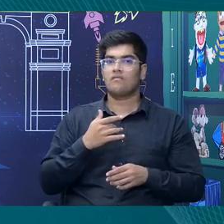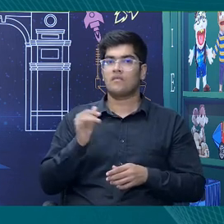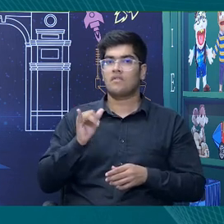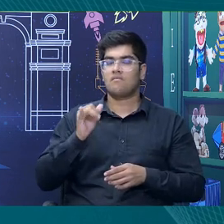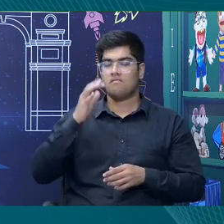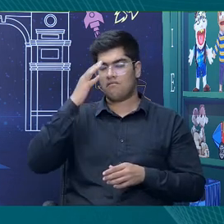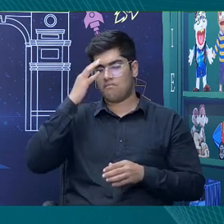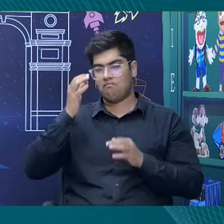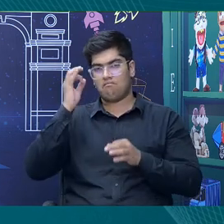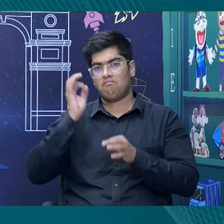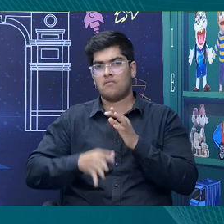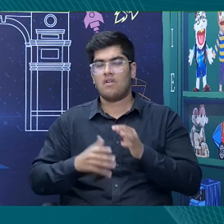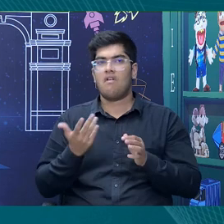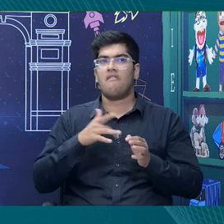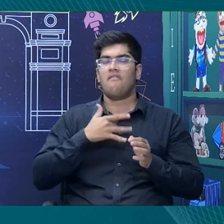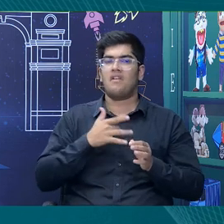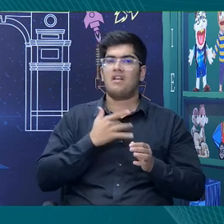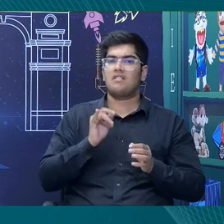despair and feel really